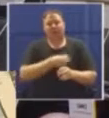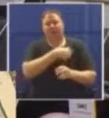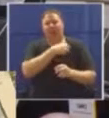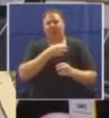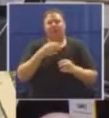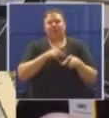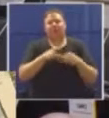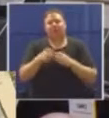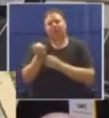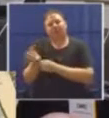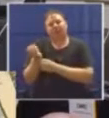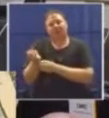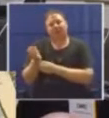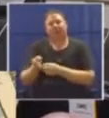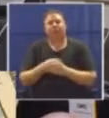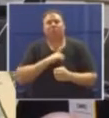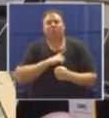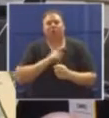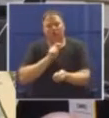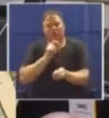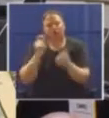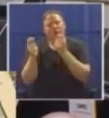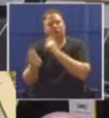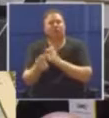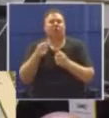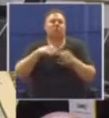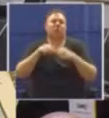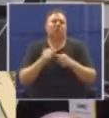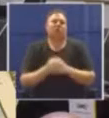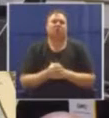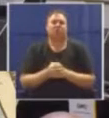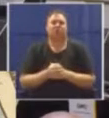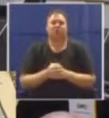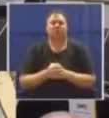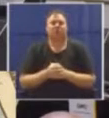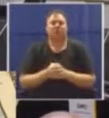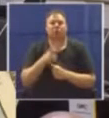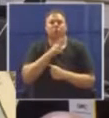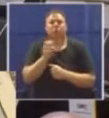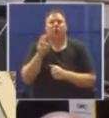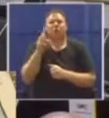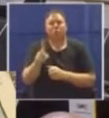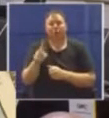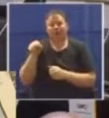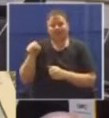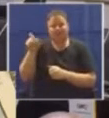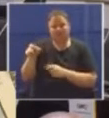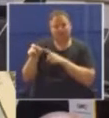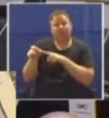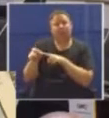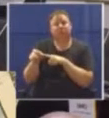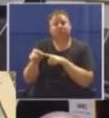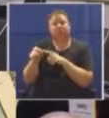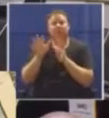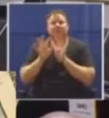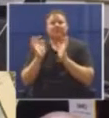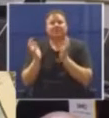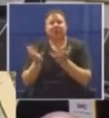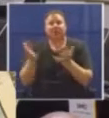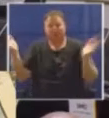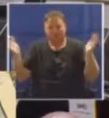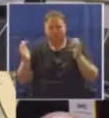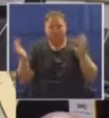of his contribution to the transformation of society. Noting in 2001, Power initiated a stadium gathering in